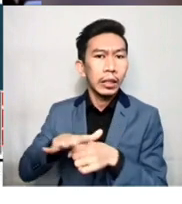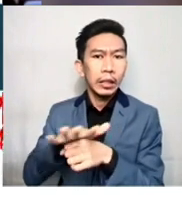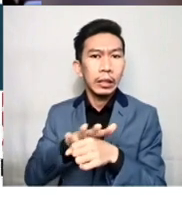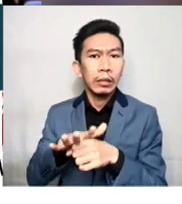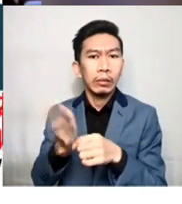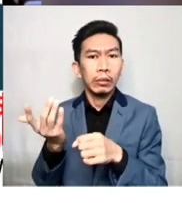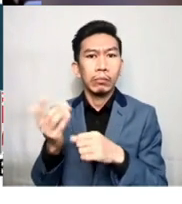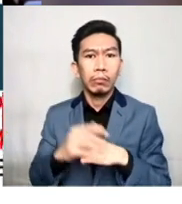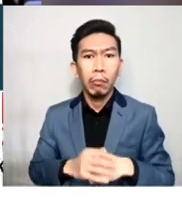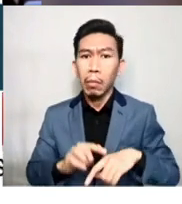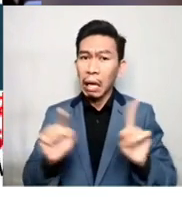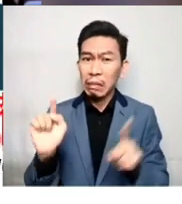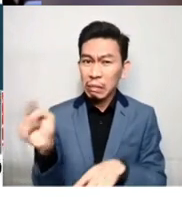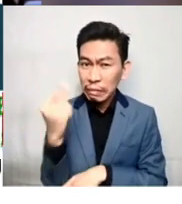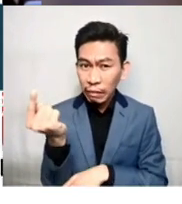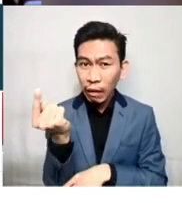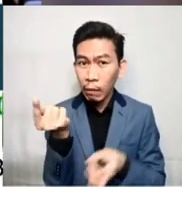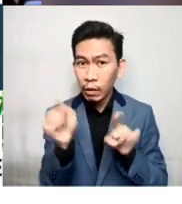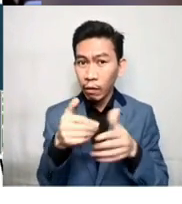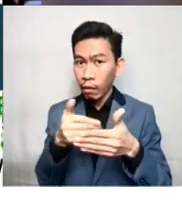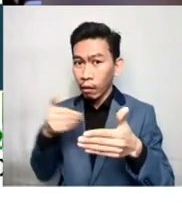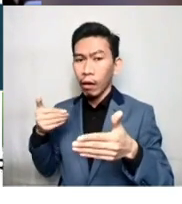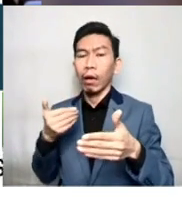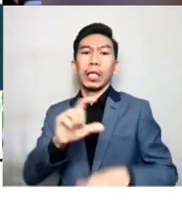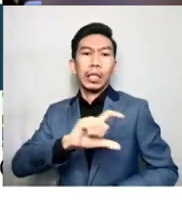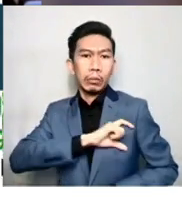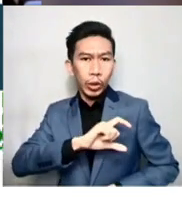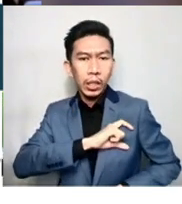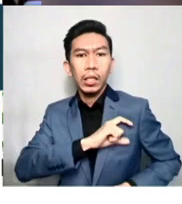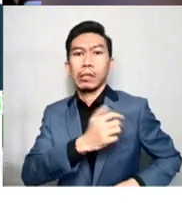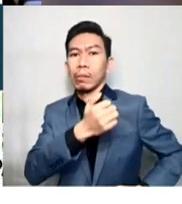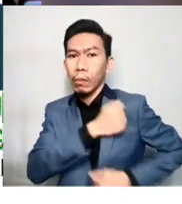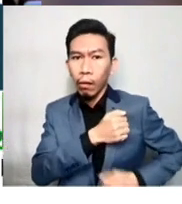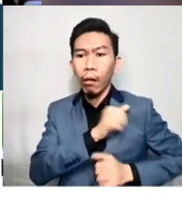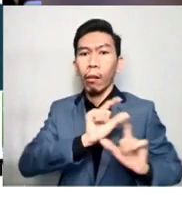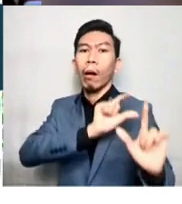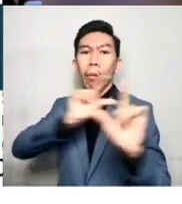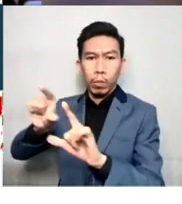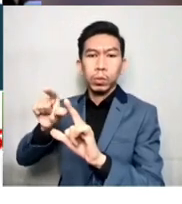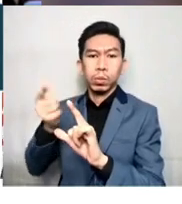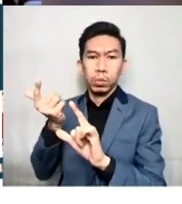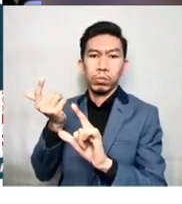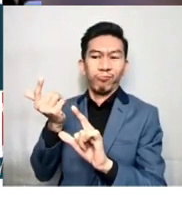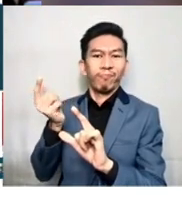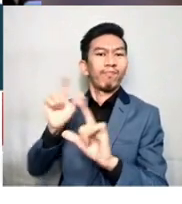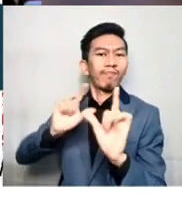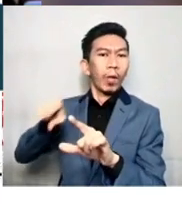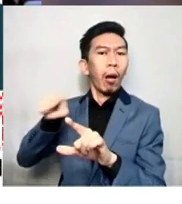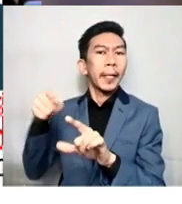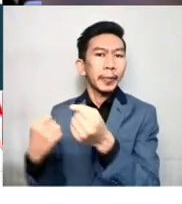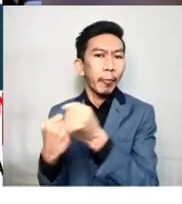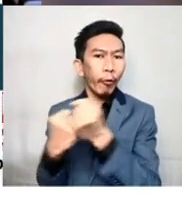accused by the military or the police of being such, no? Mm-hmm. Being supporters or members of